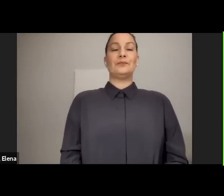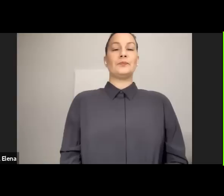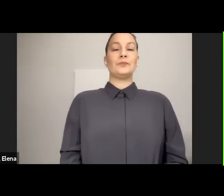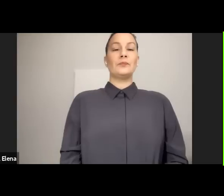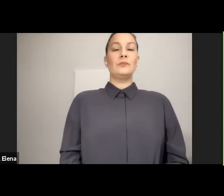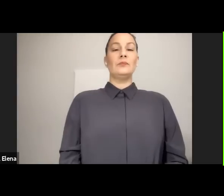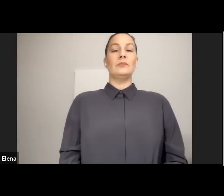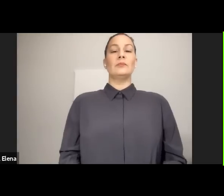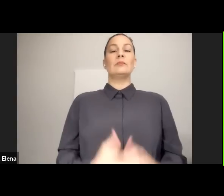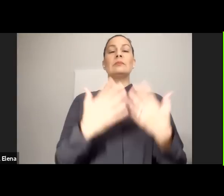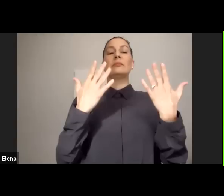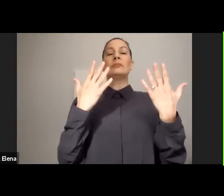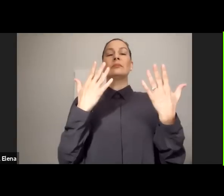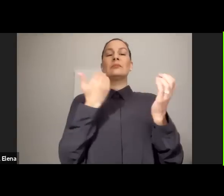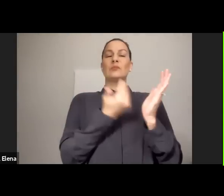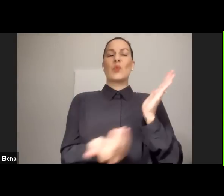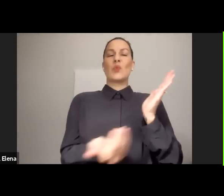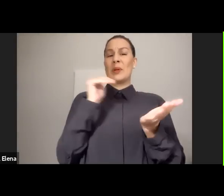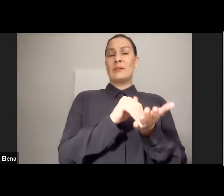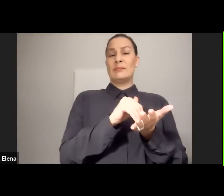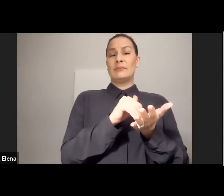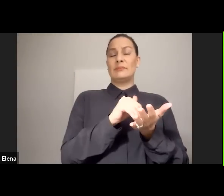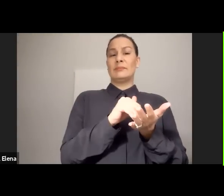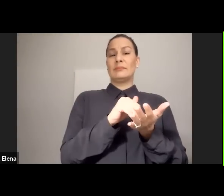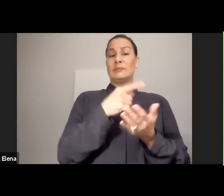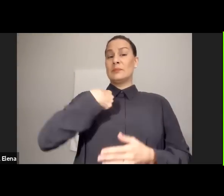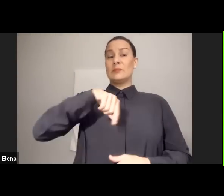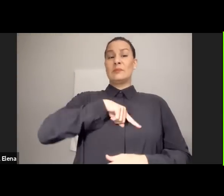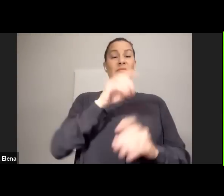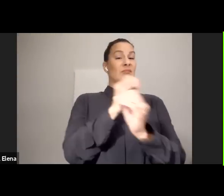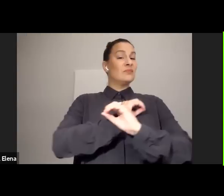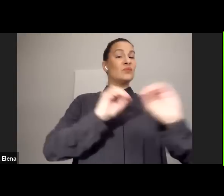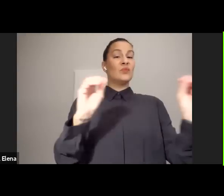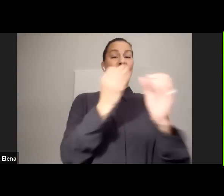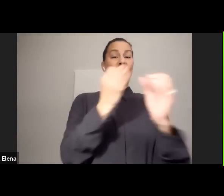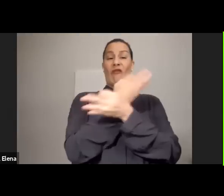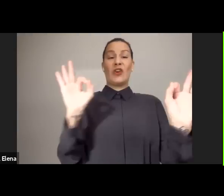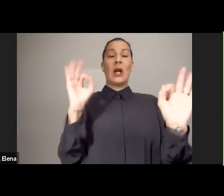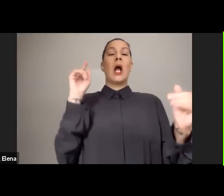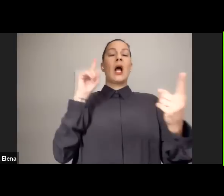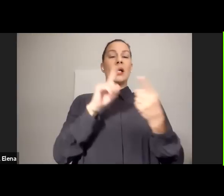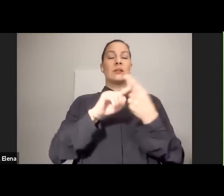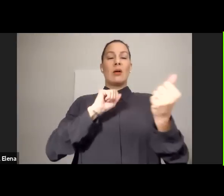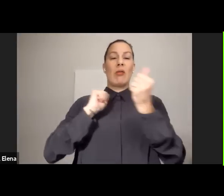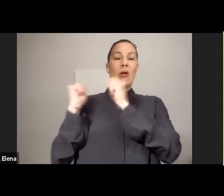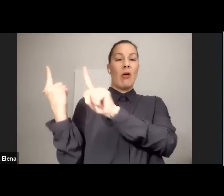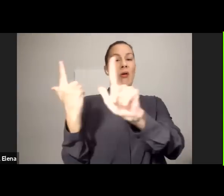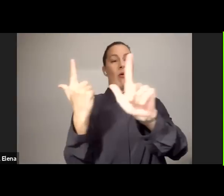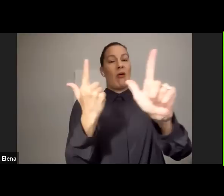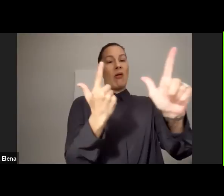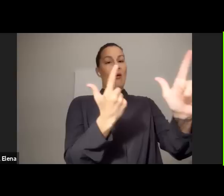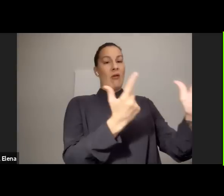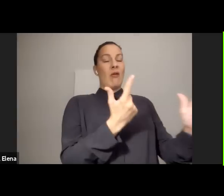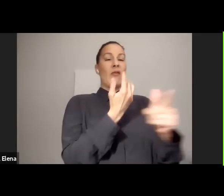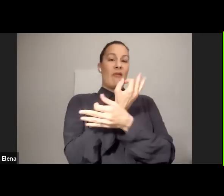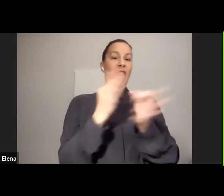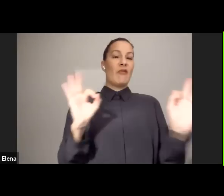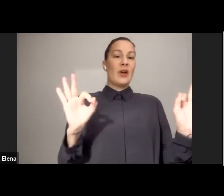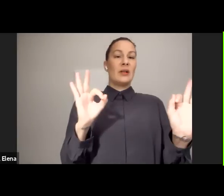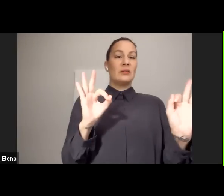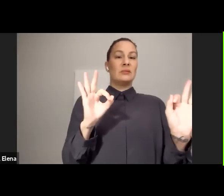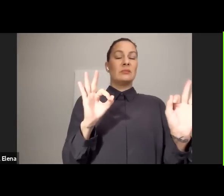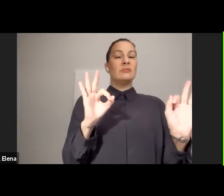Let's just reiterate that. None of us are free until all of us are. Hear that shit. Let it resonate in every cell in your body.